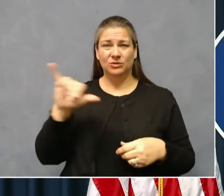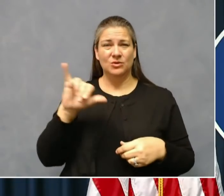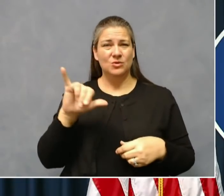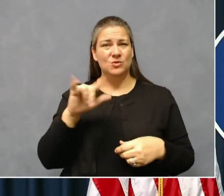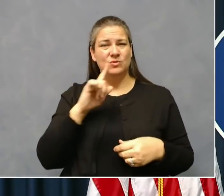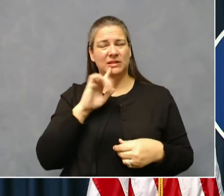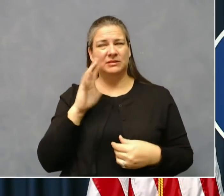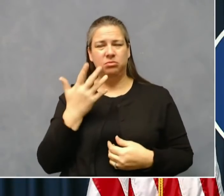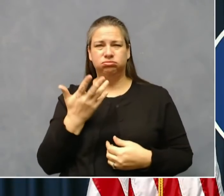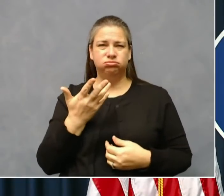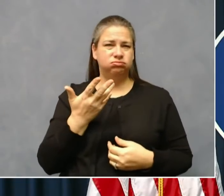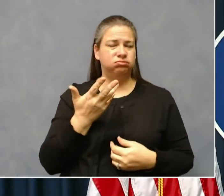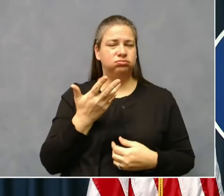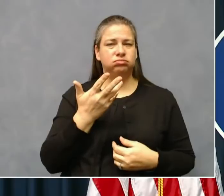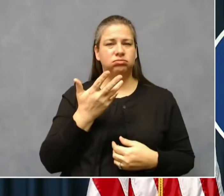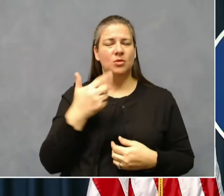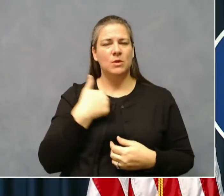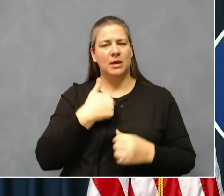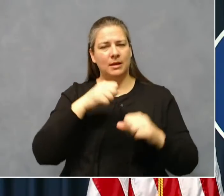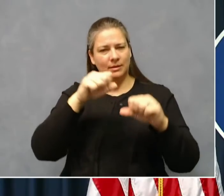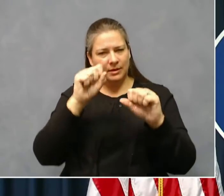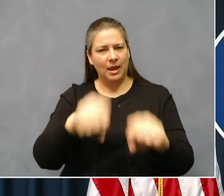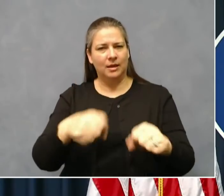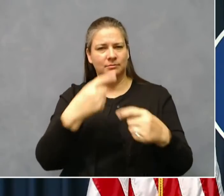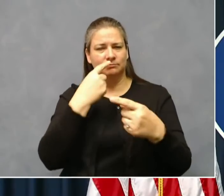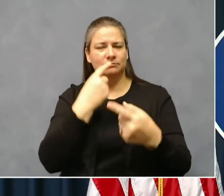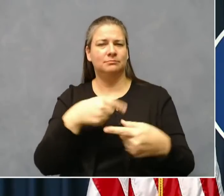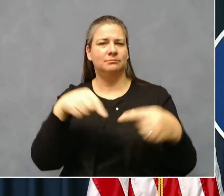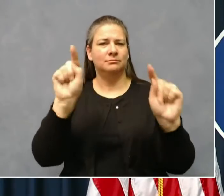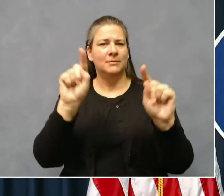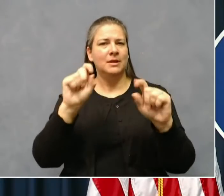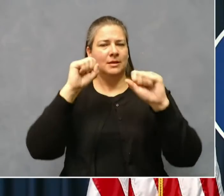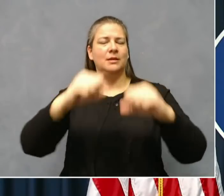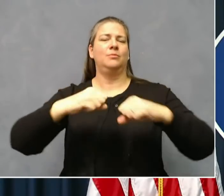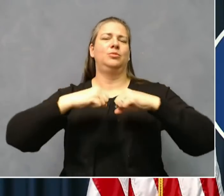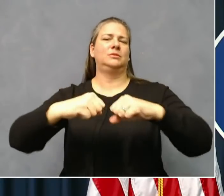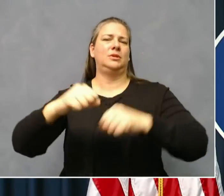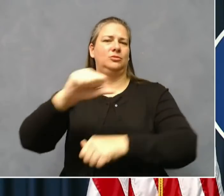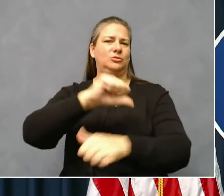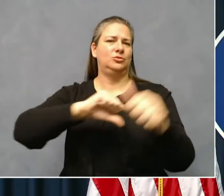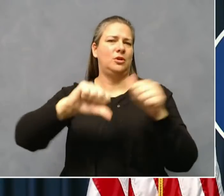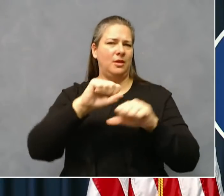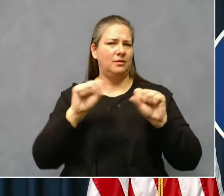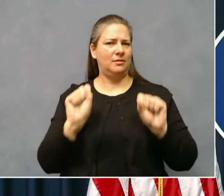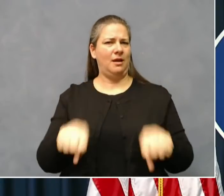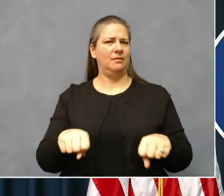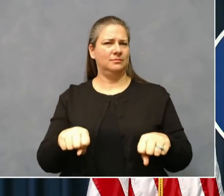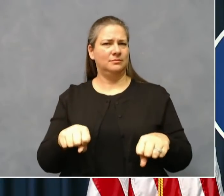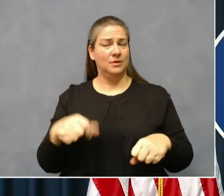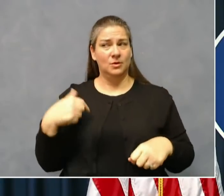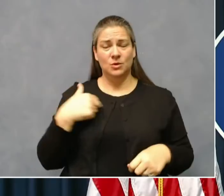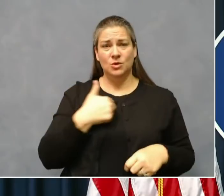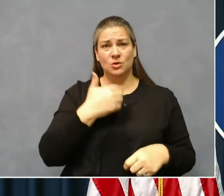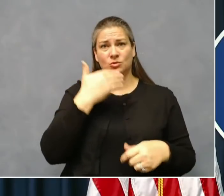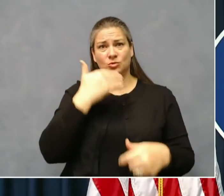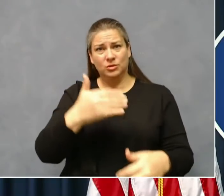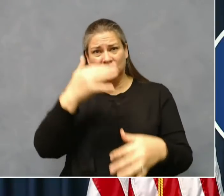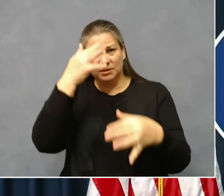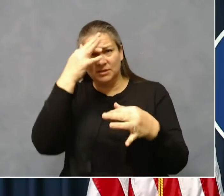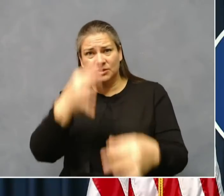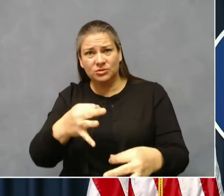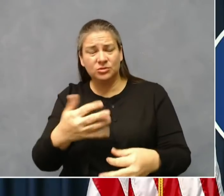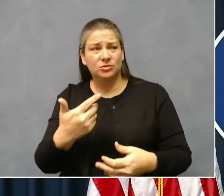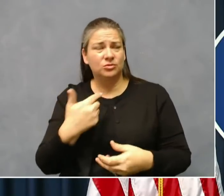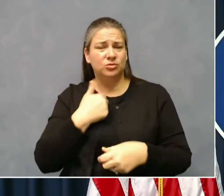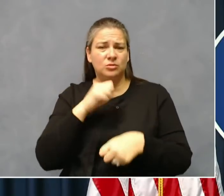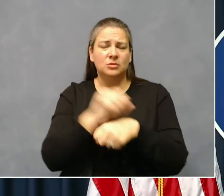through, together we can protect one another, that all of us making good decisions, working our hardest, not getting tired, but